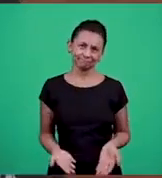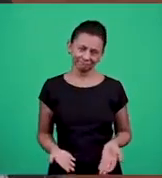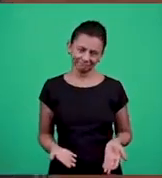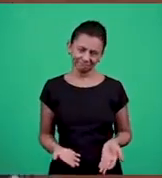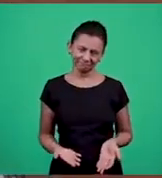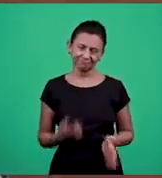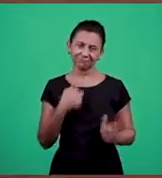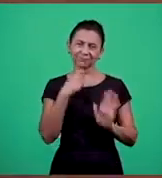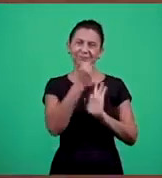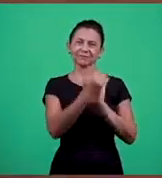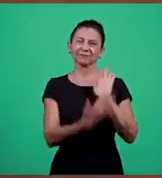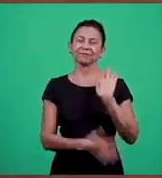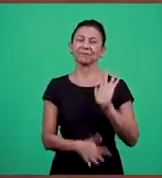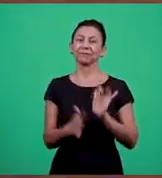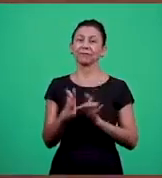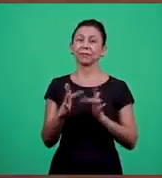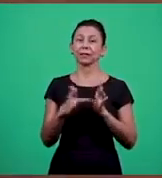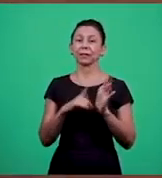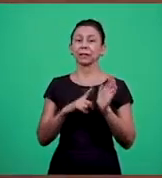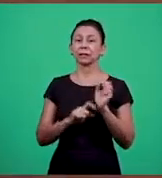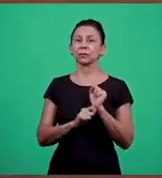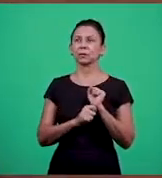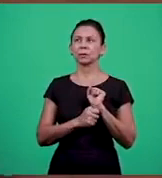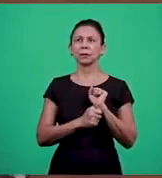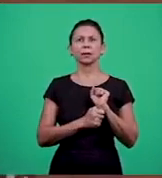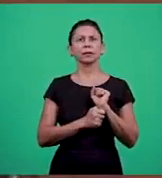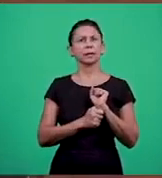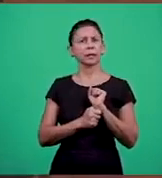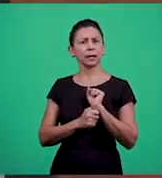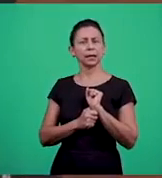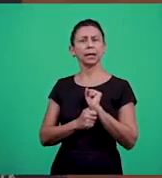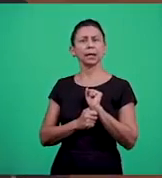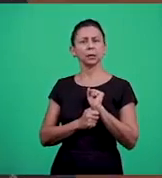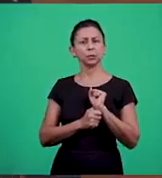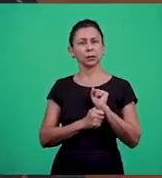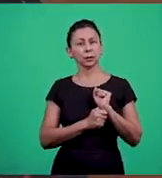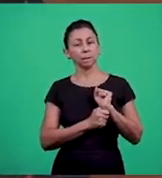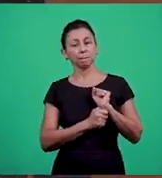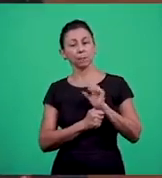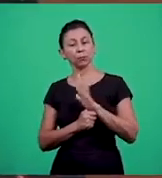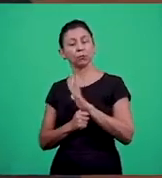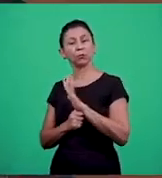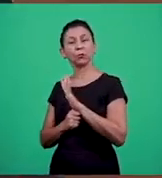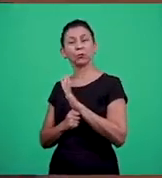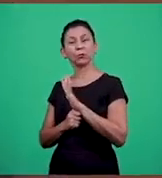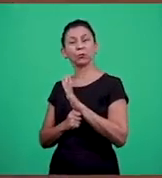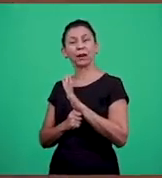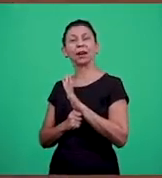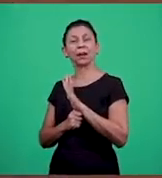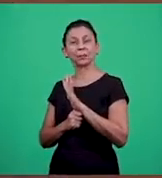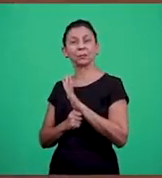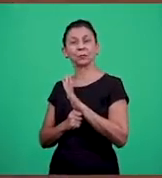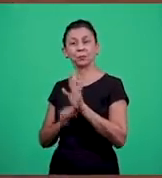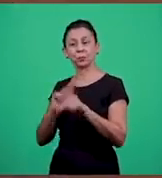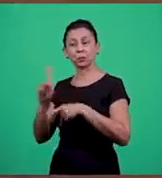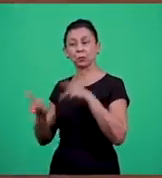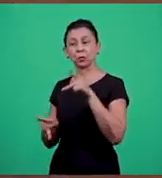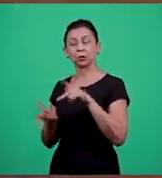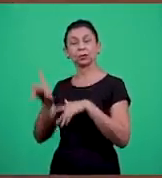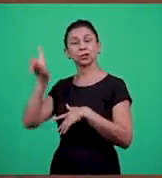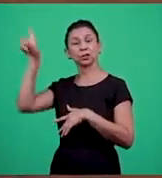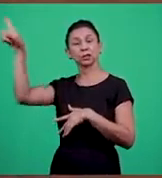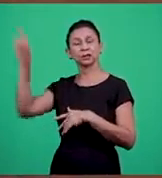remember this. And God is pleased with us and forgives our sins, gives us